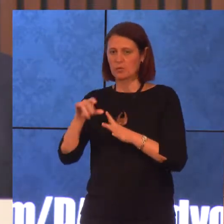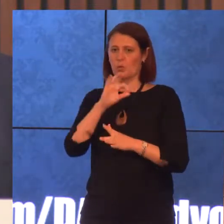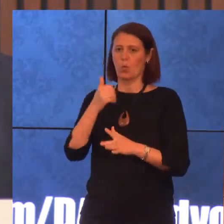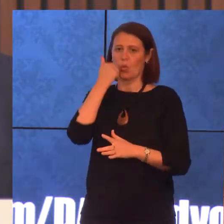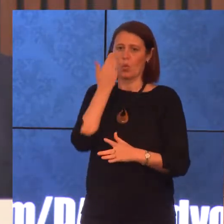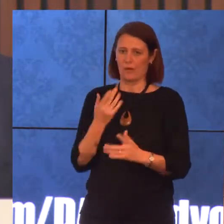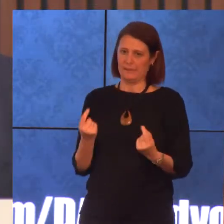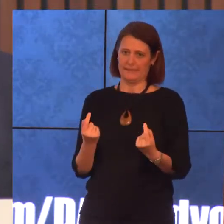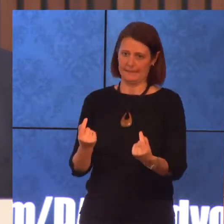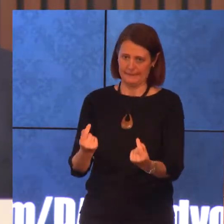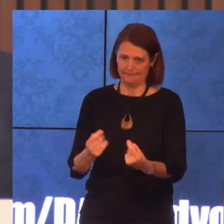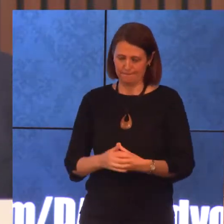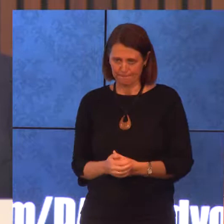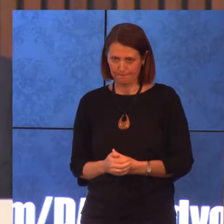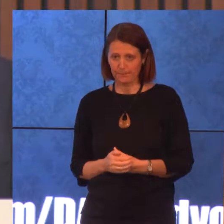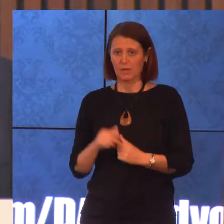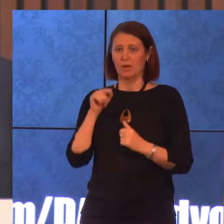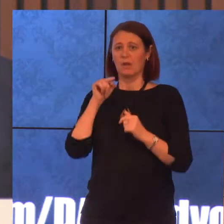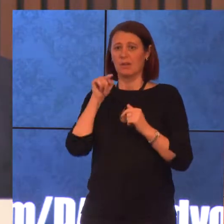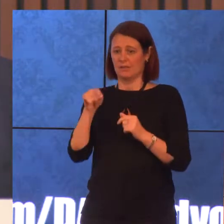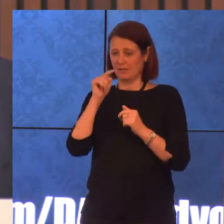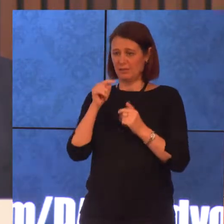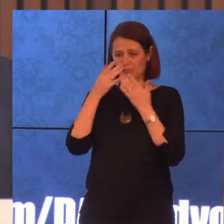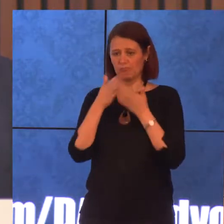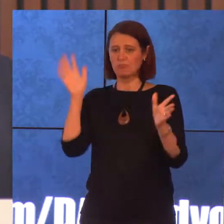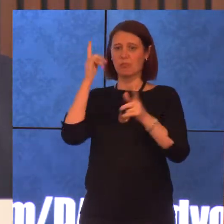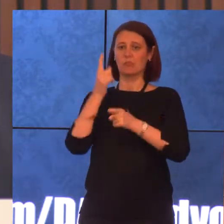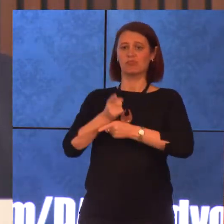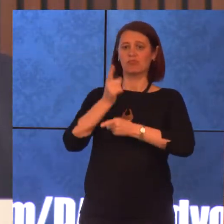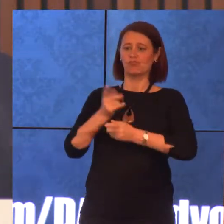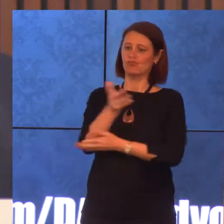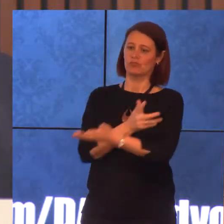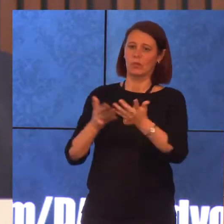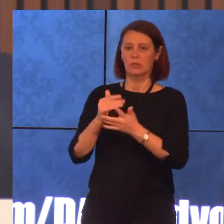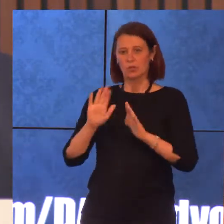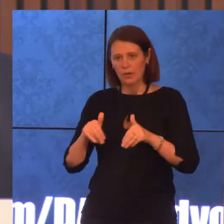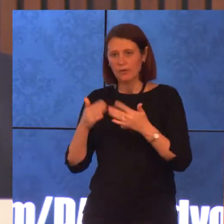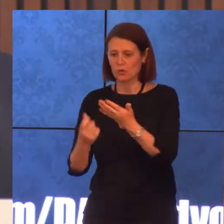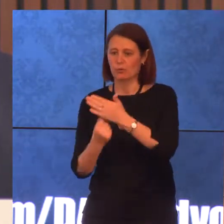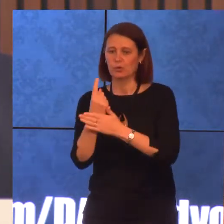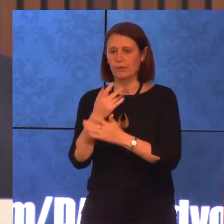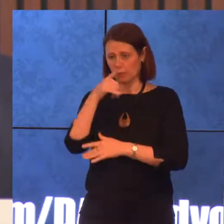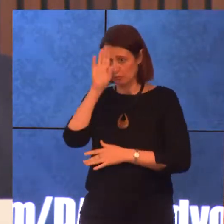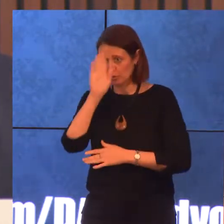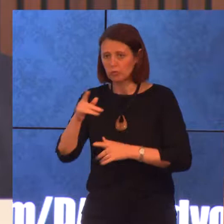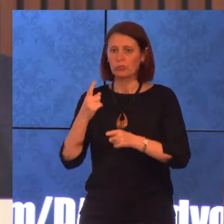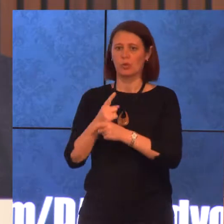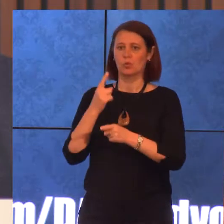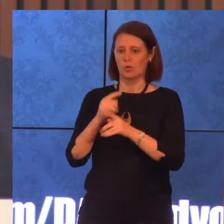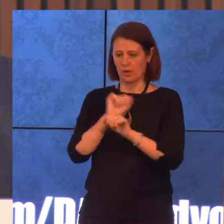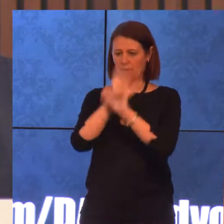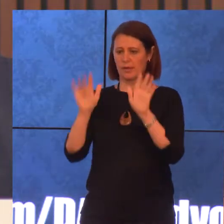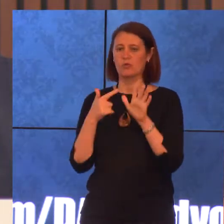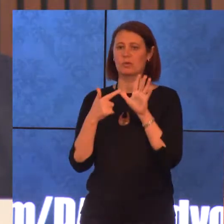always been easy. This frank and open conversation provides an opportunity for some straight talking and clear